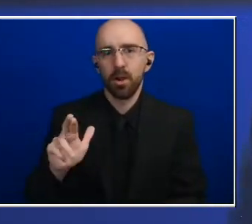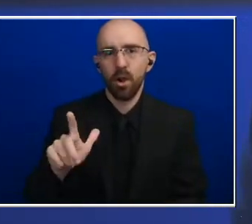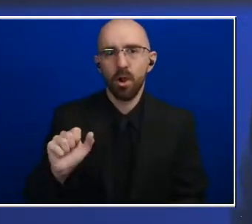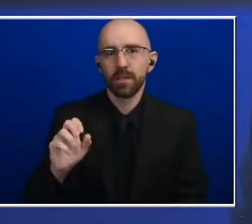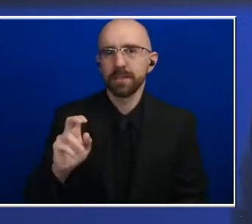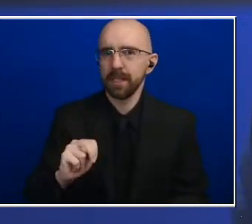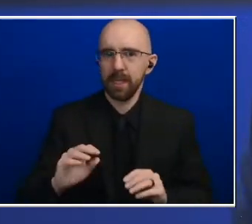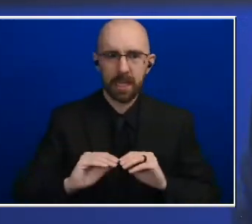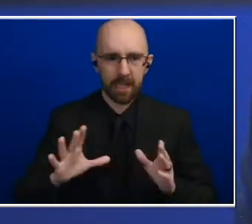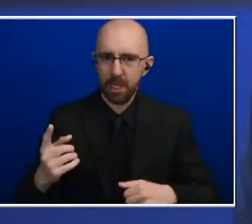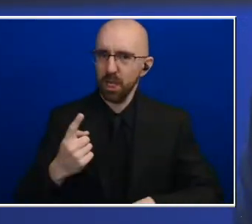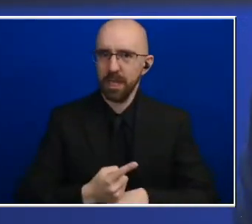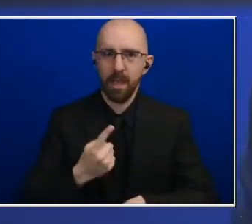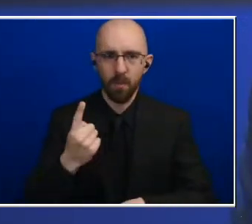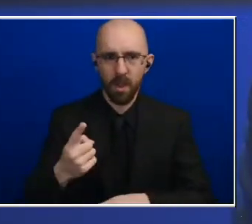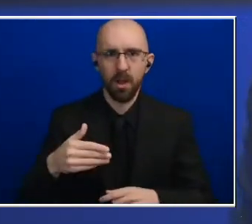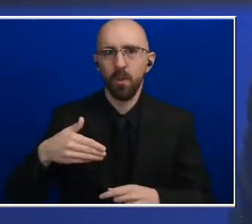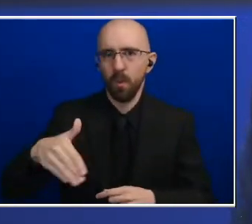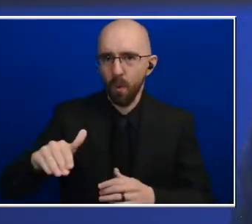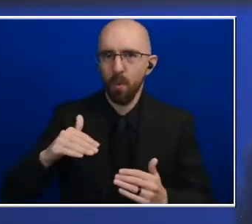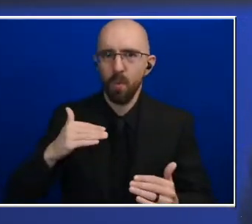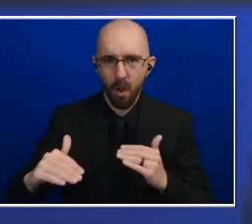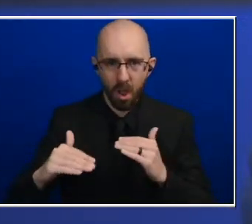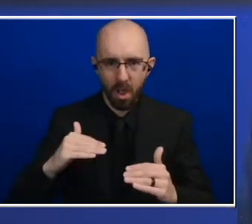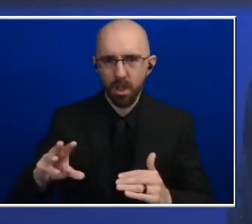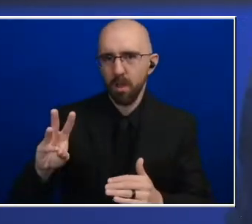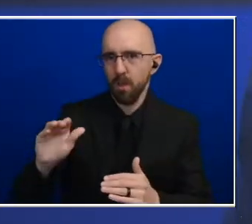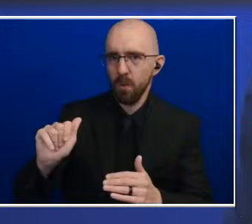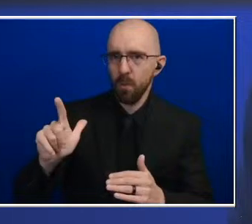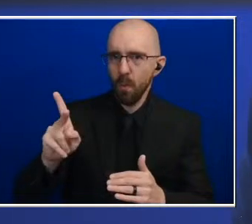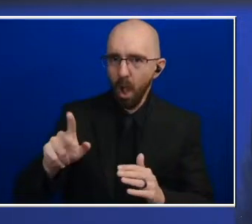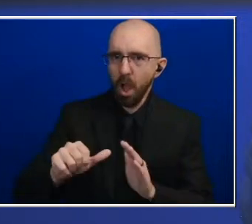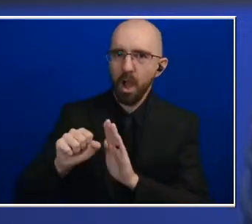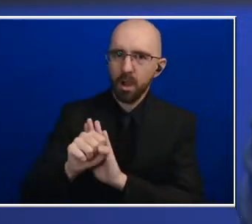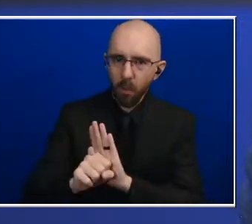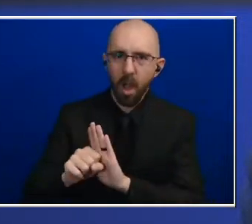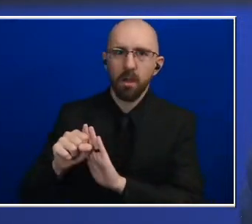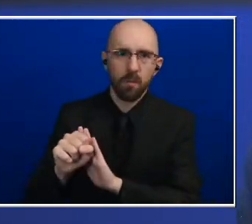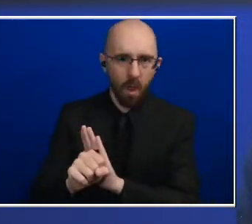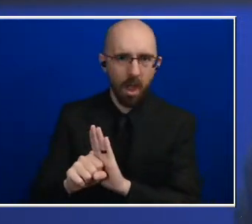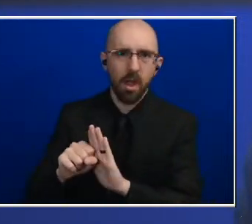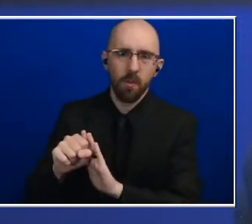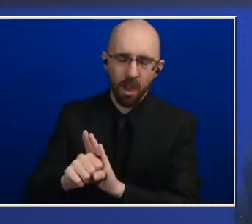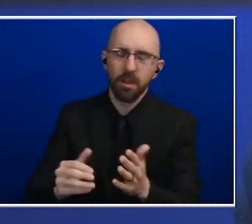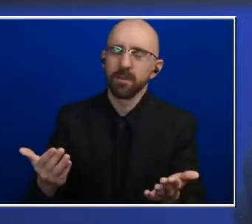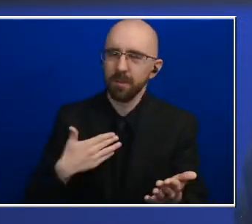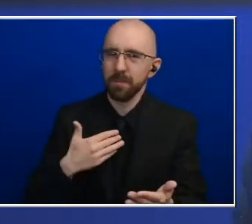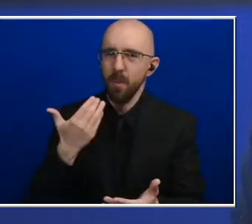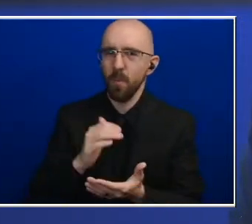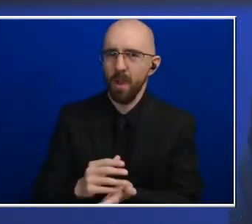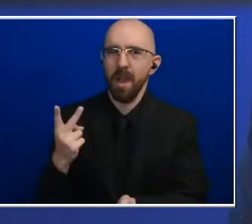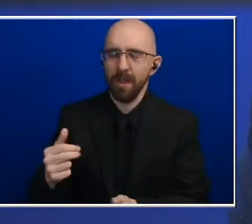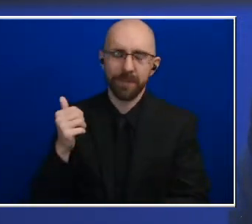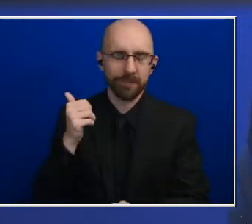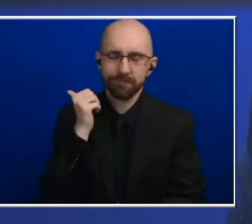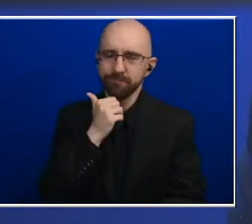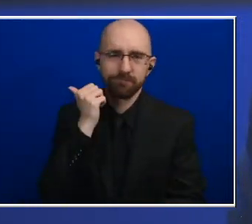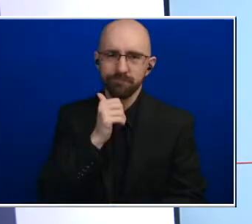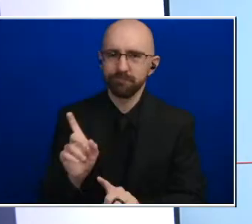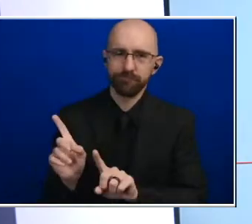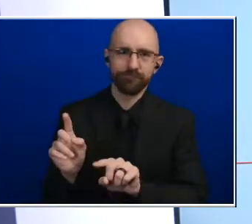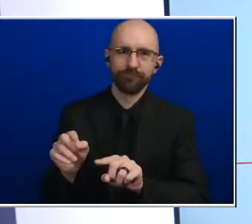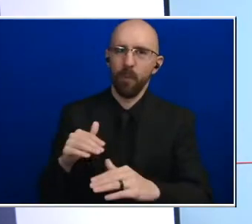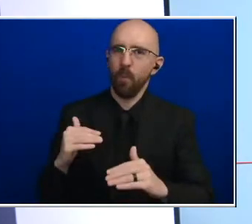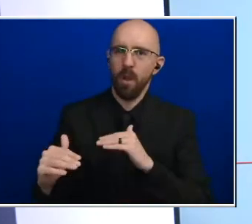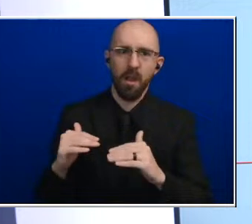is go walk, go walk, go walk. Yeah, there you go. So my wife and I are regular walkers. So that's good. Well, that core